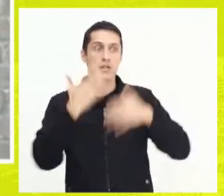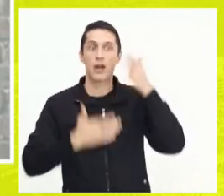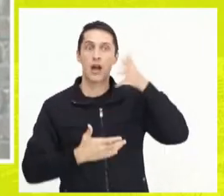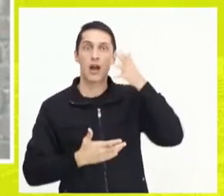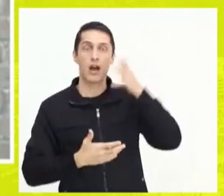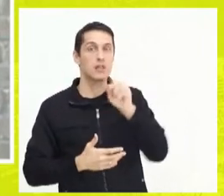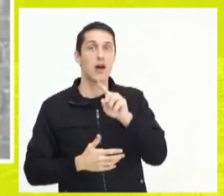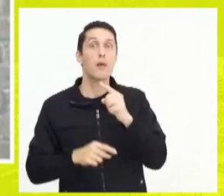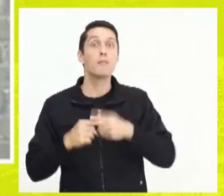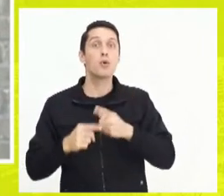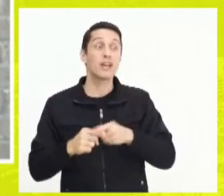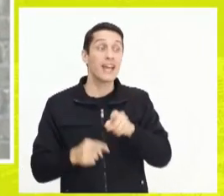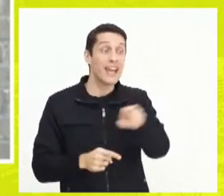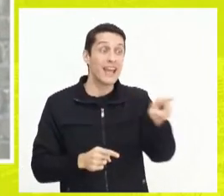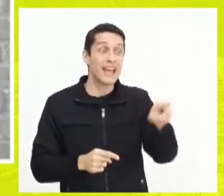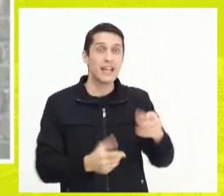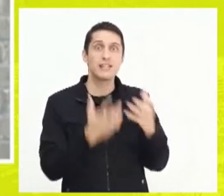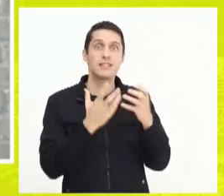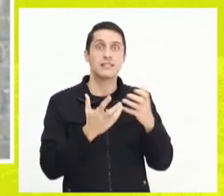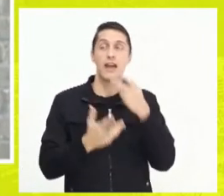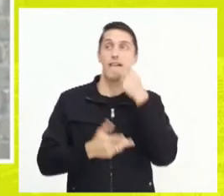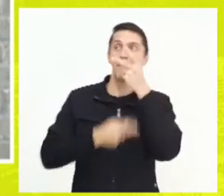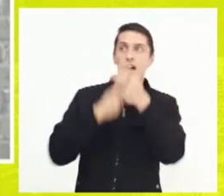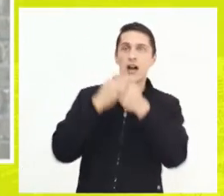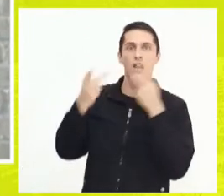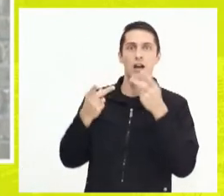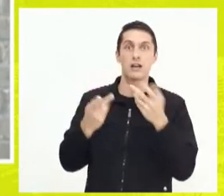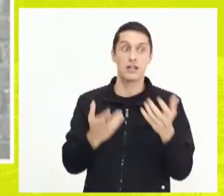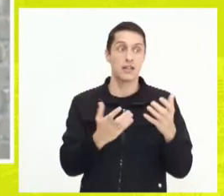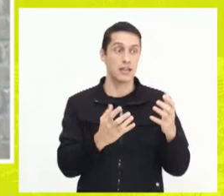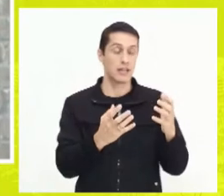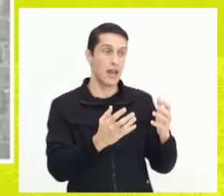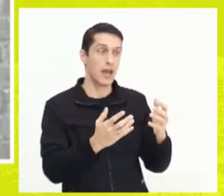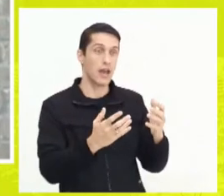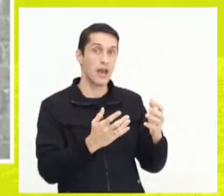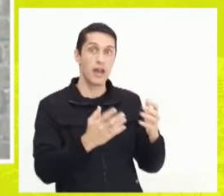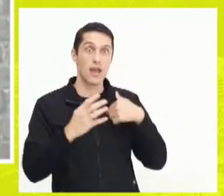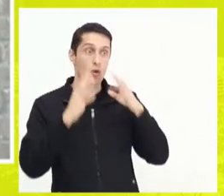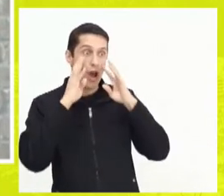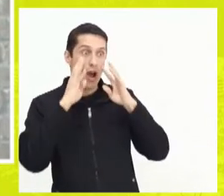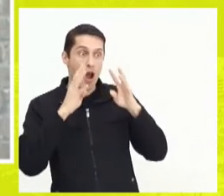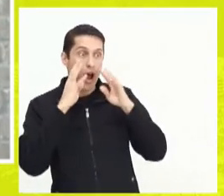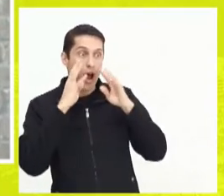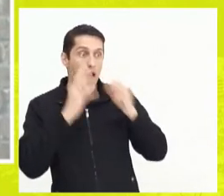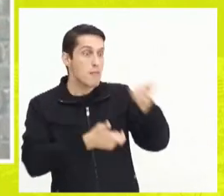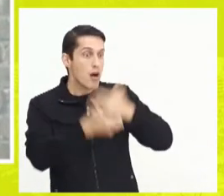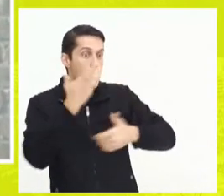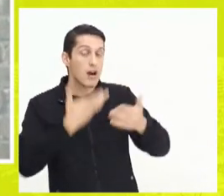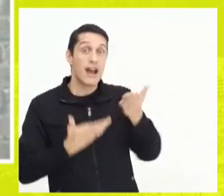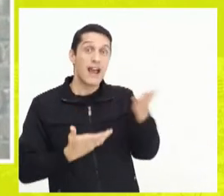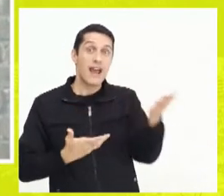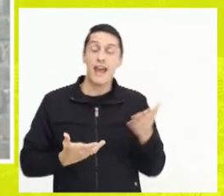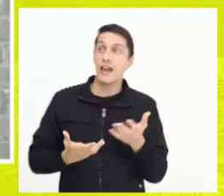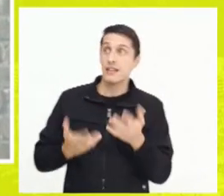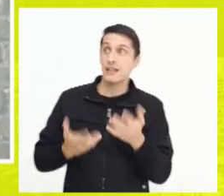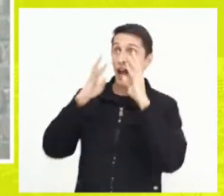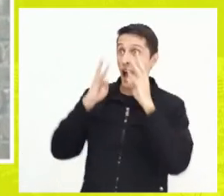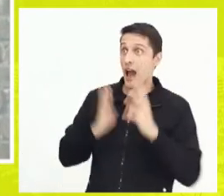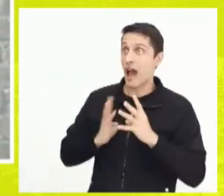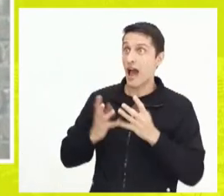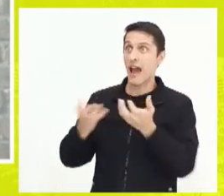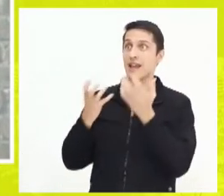talk they wanted to be heard they wanted to share experiences so i think this